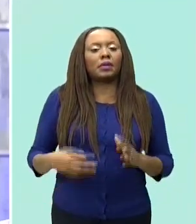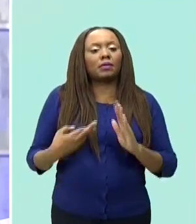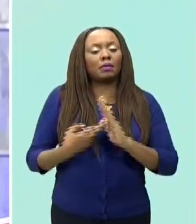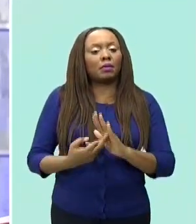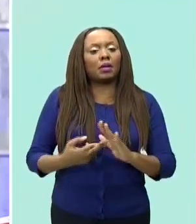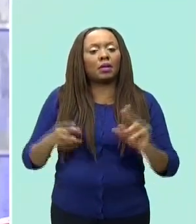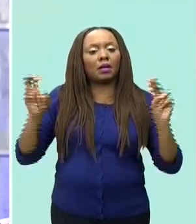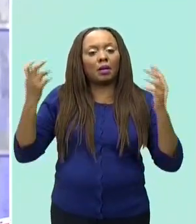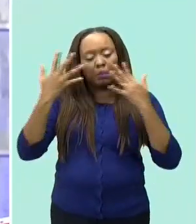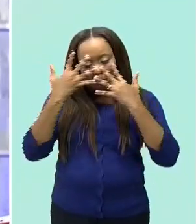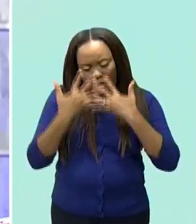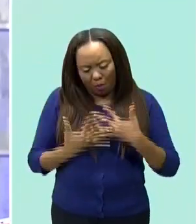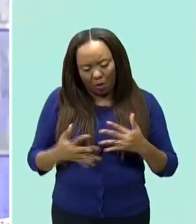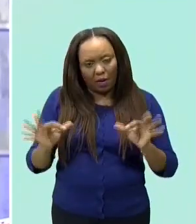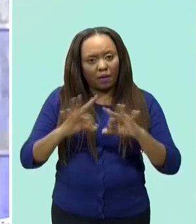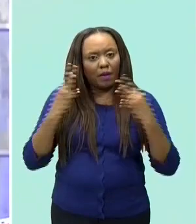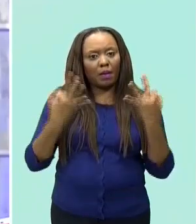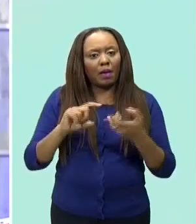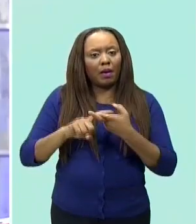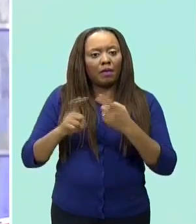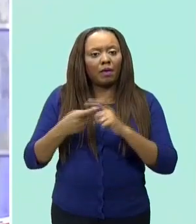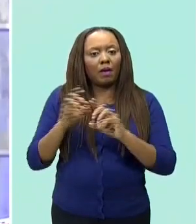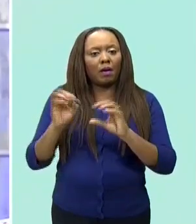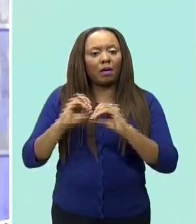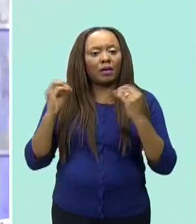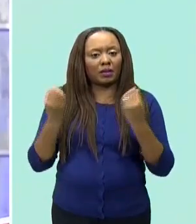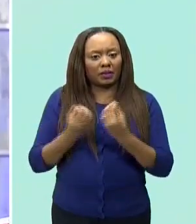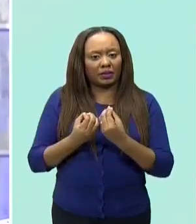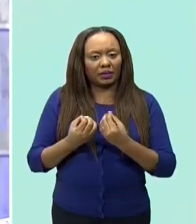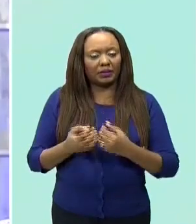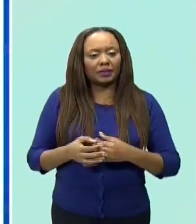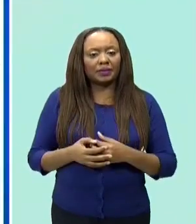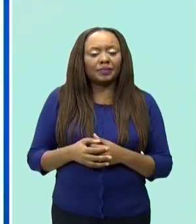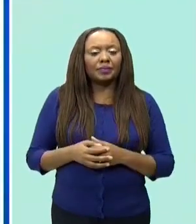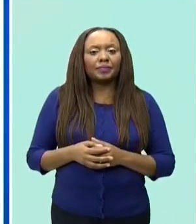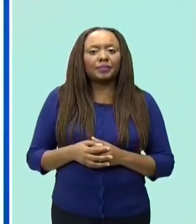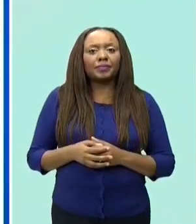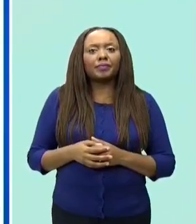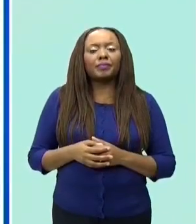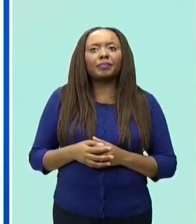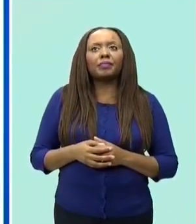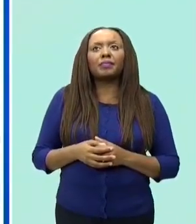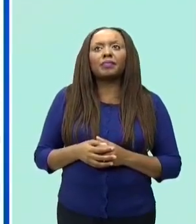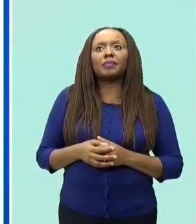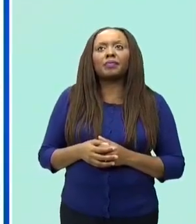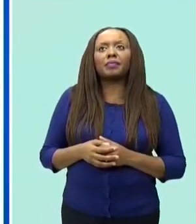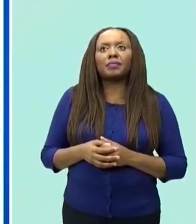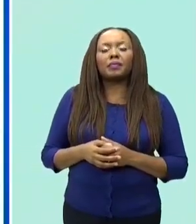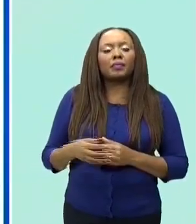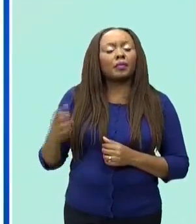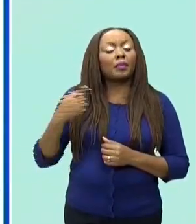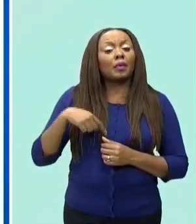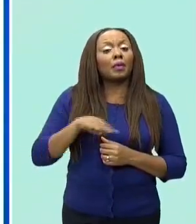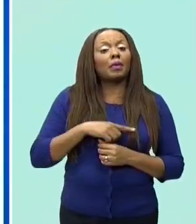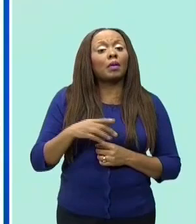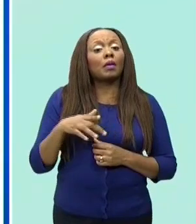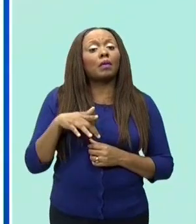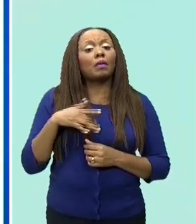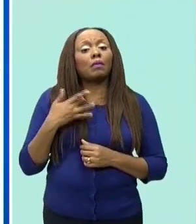Friends organization, whose president is Penga Gayan. We feel that it's time